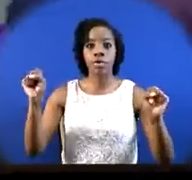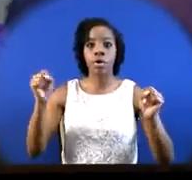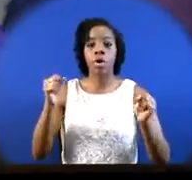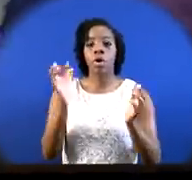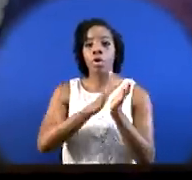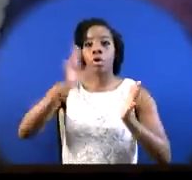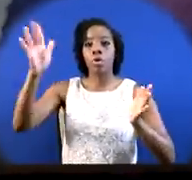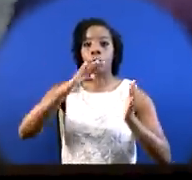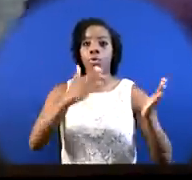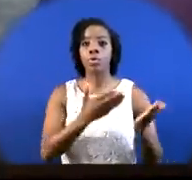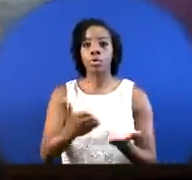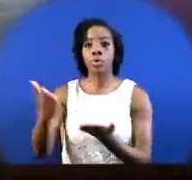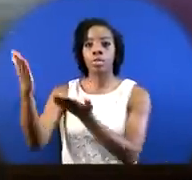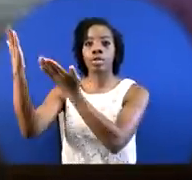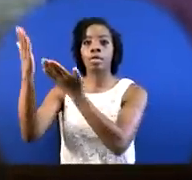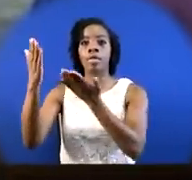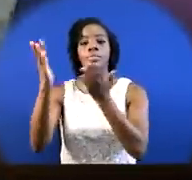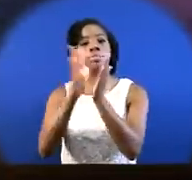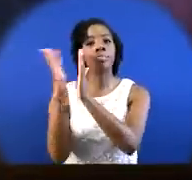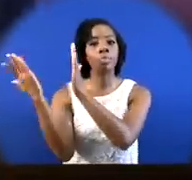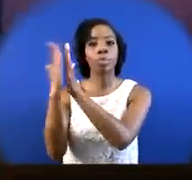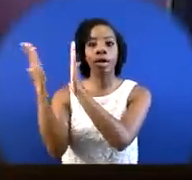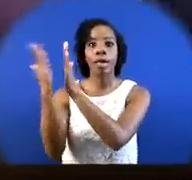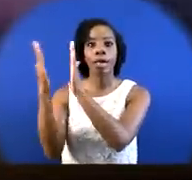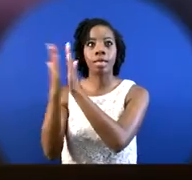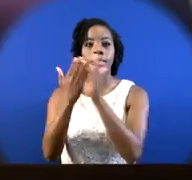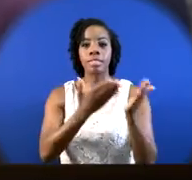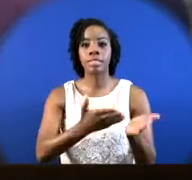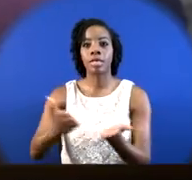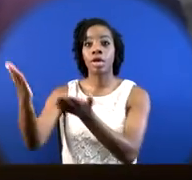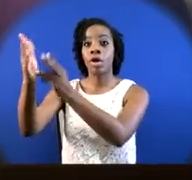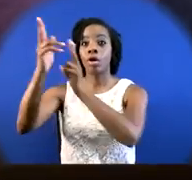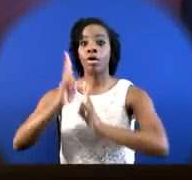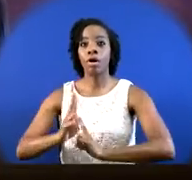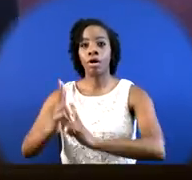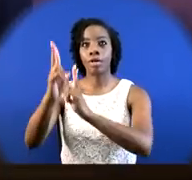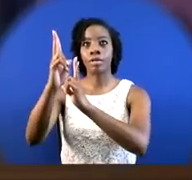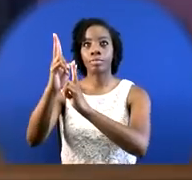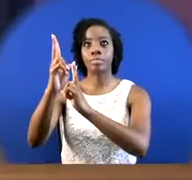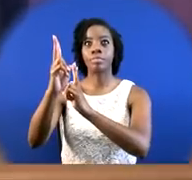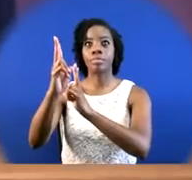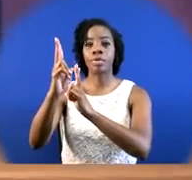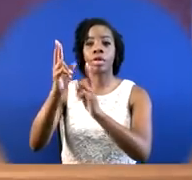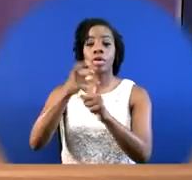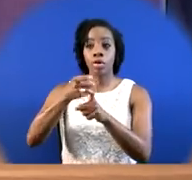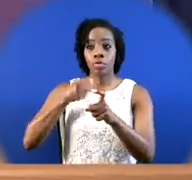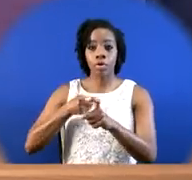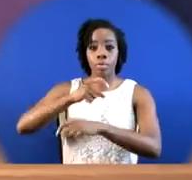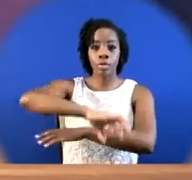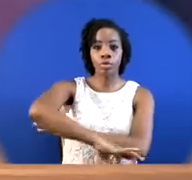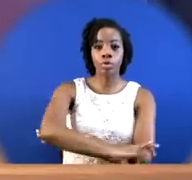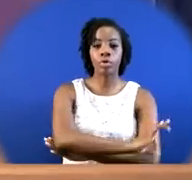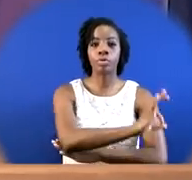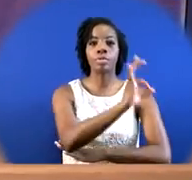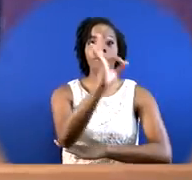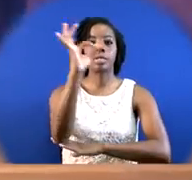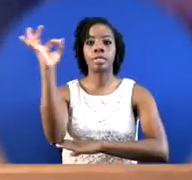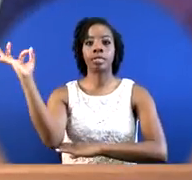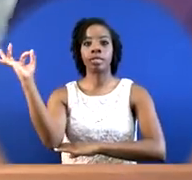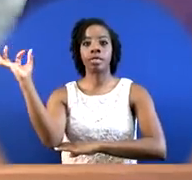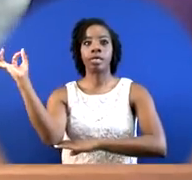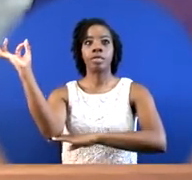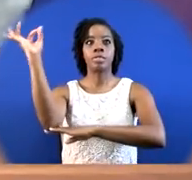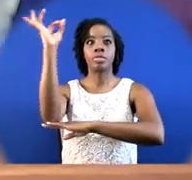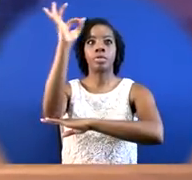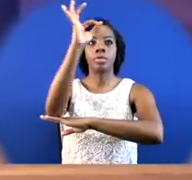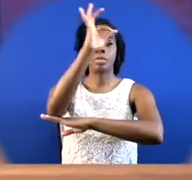glory. Give Him praise. Give Him honor. From from the rising of the sun even